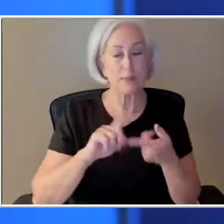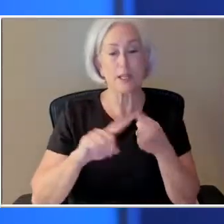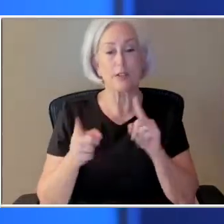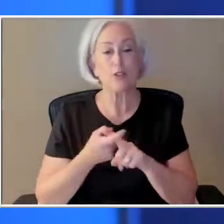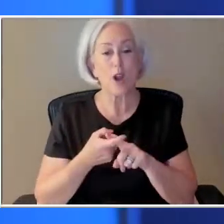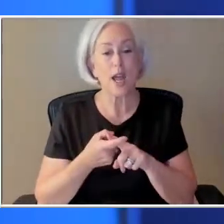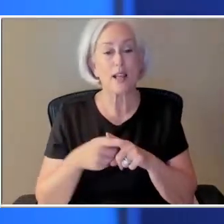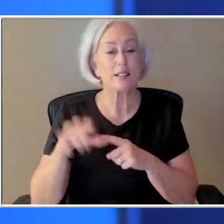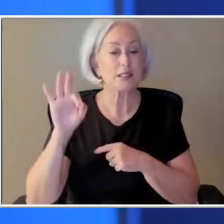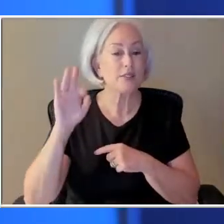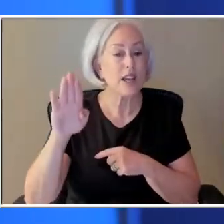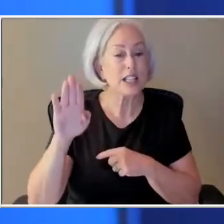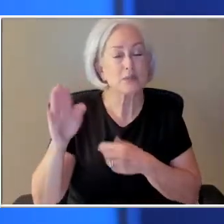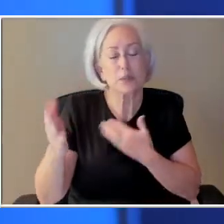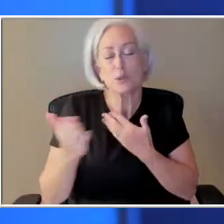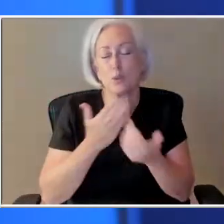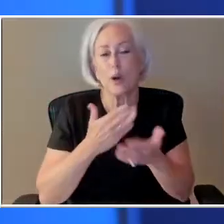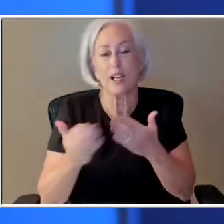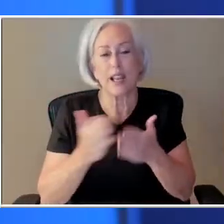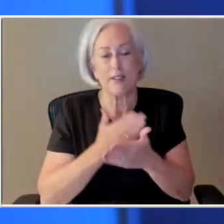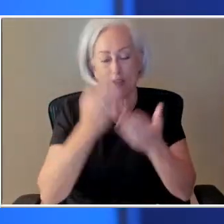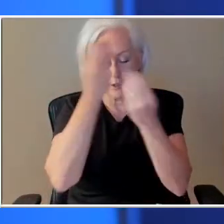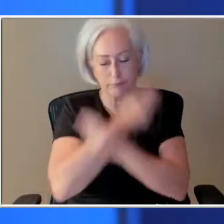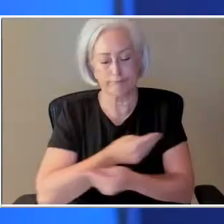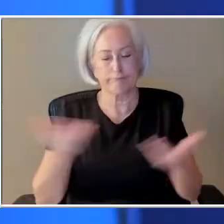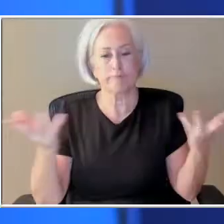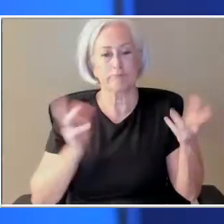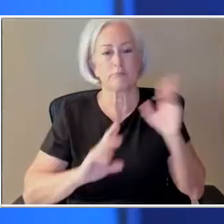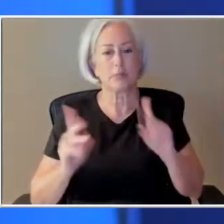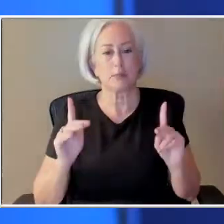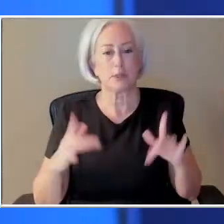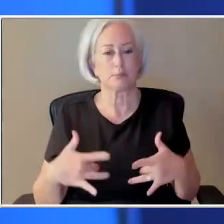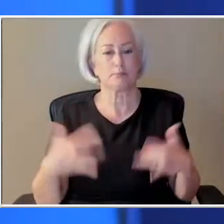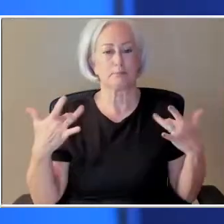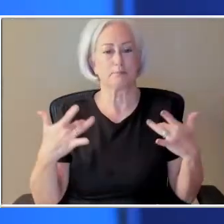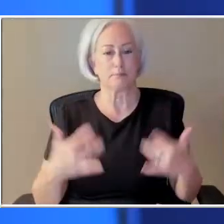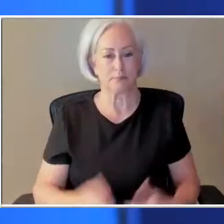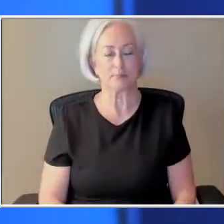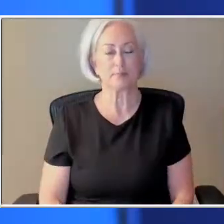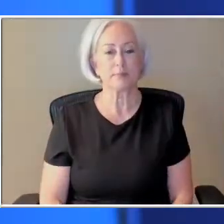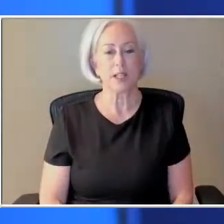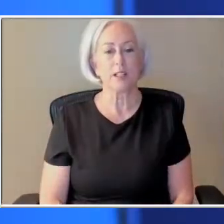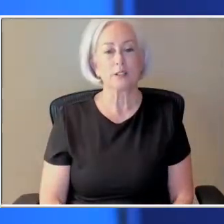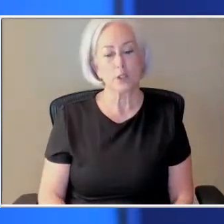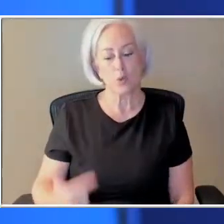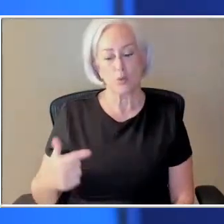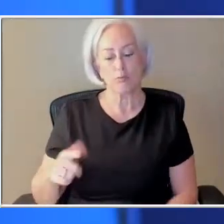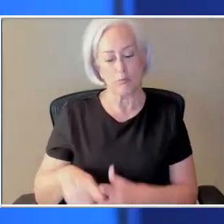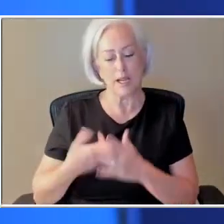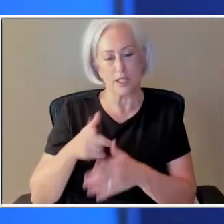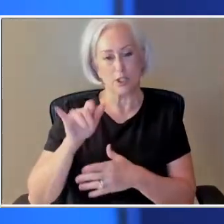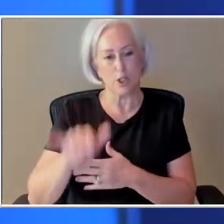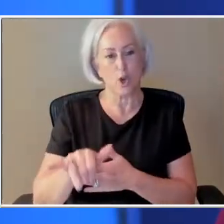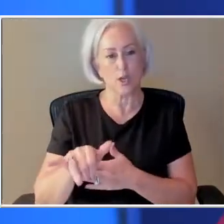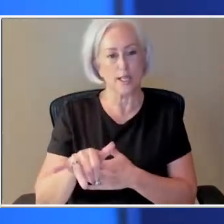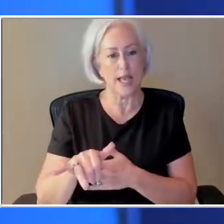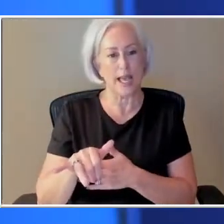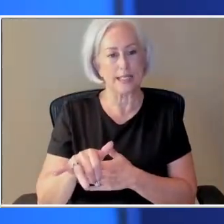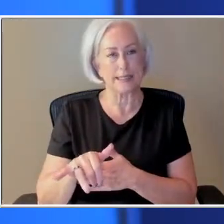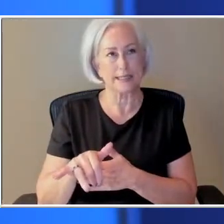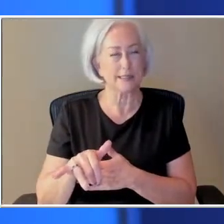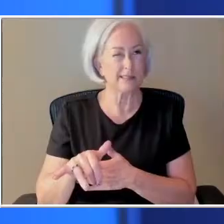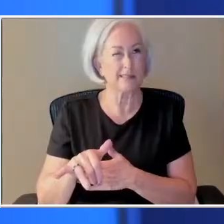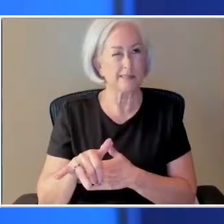Facebook, whatever, to let your friends know how things are going. So I started that like the very